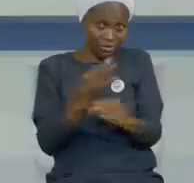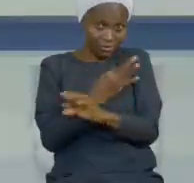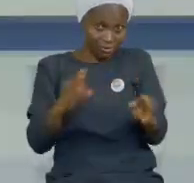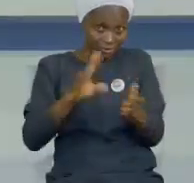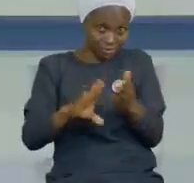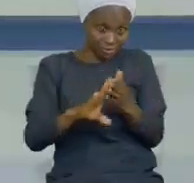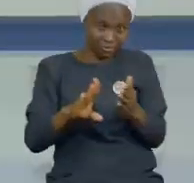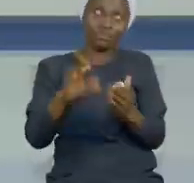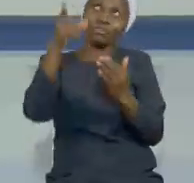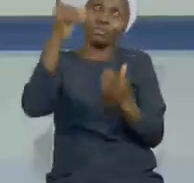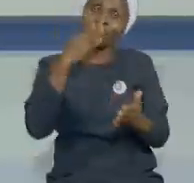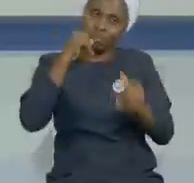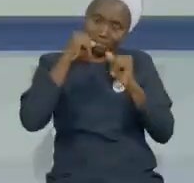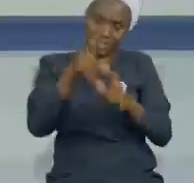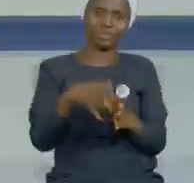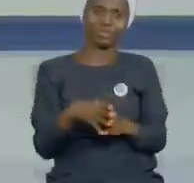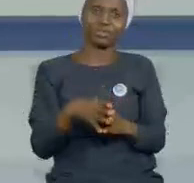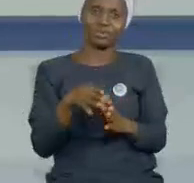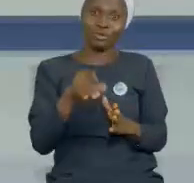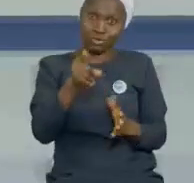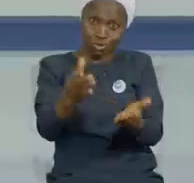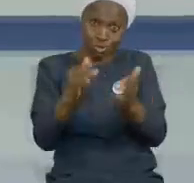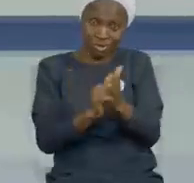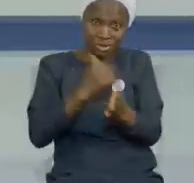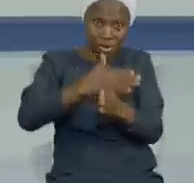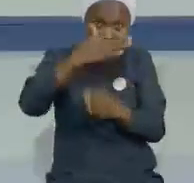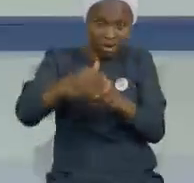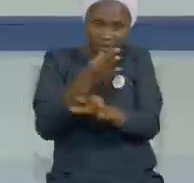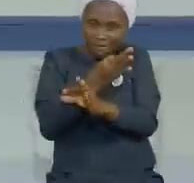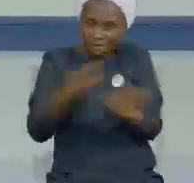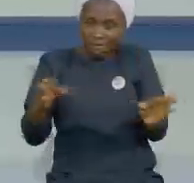there. I want that total freedom from sin. God bless you there.